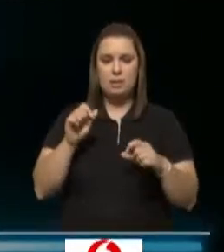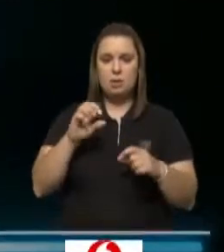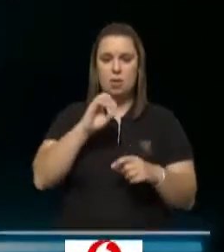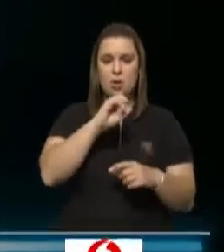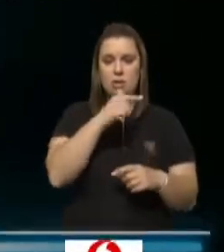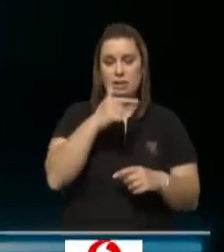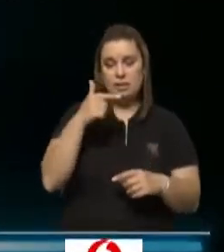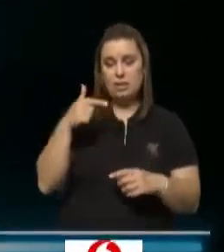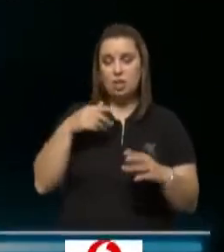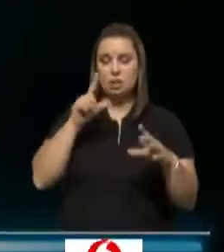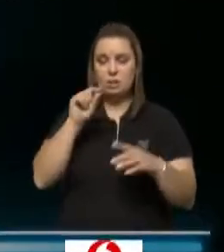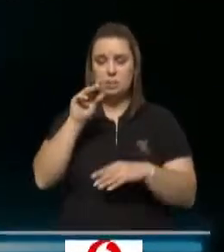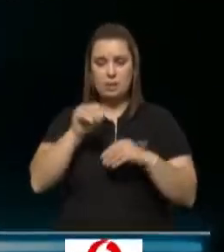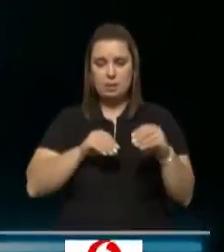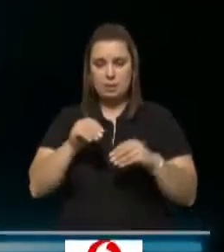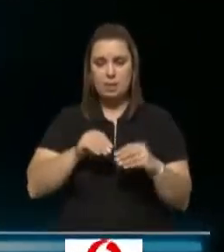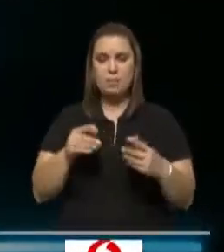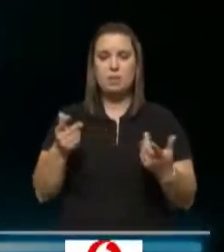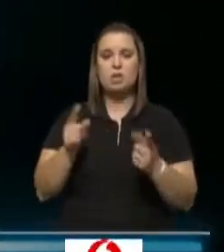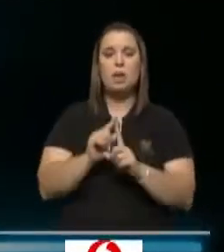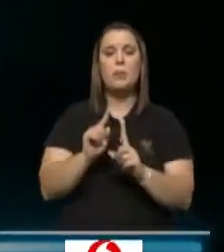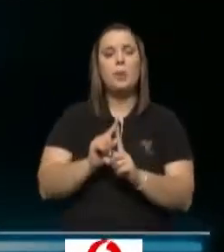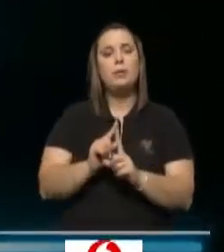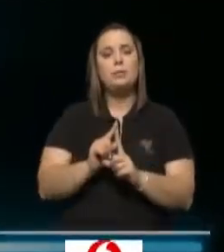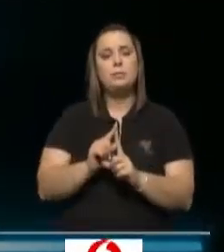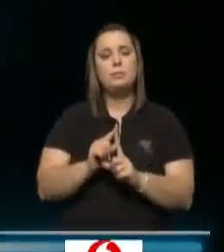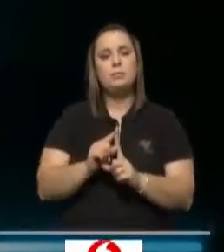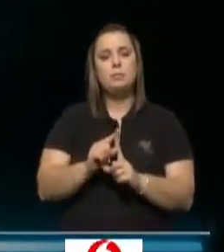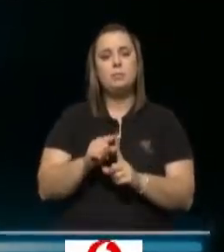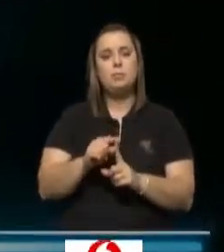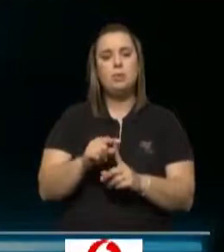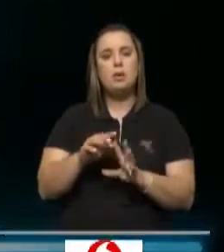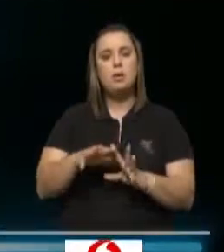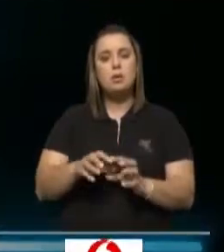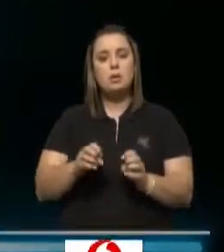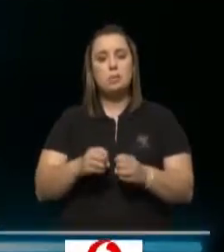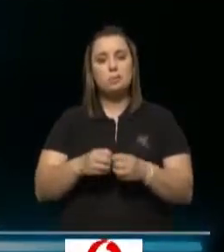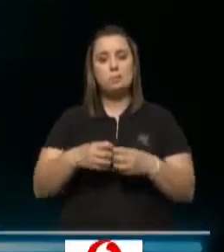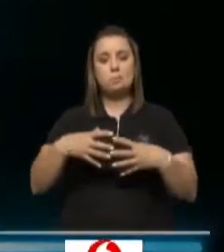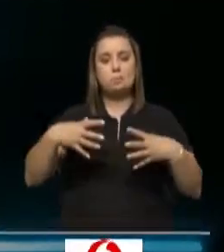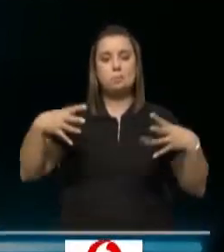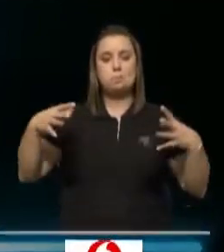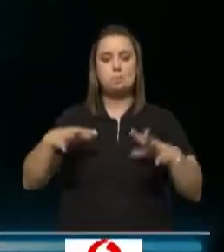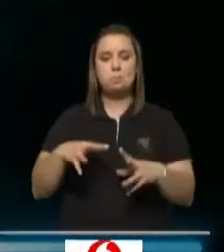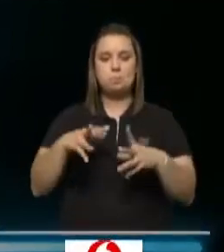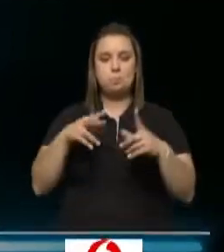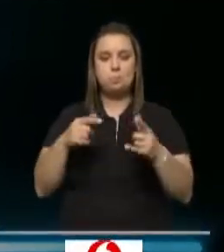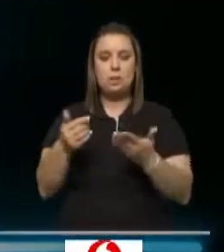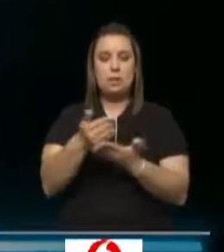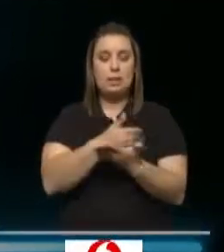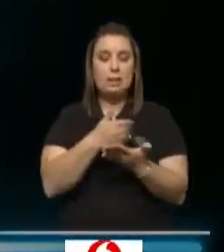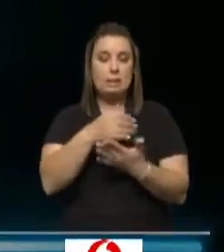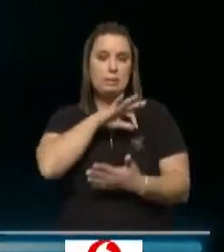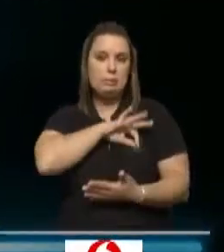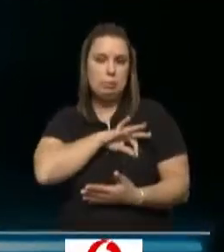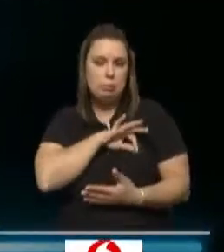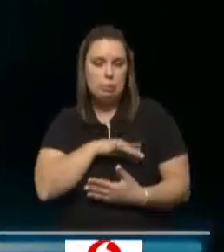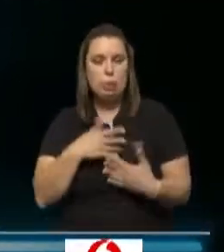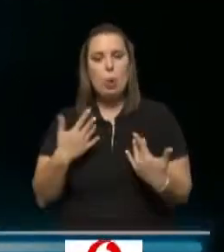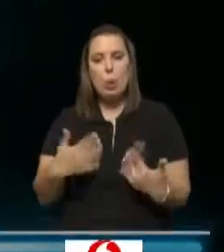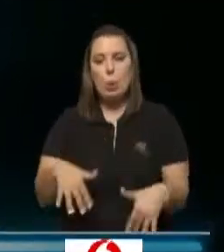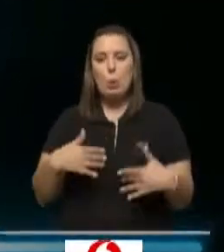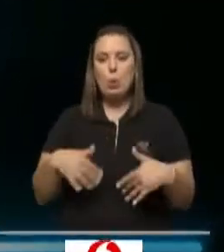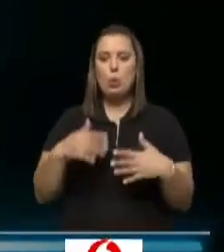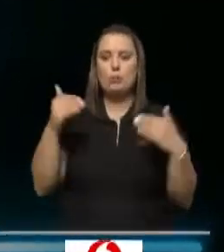gaming, OTTs picked up, which see their growth from the point of